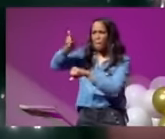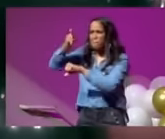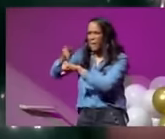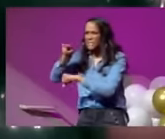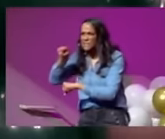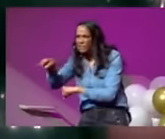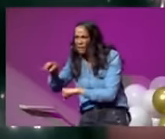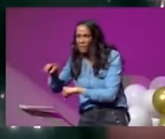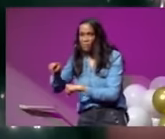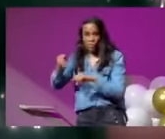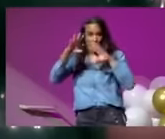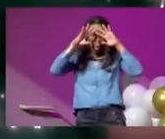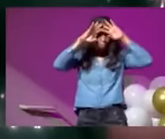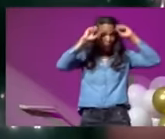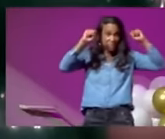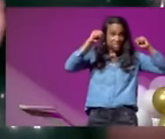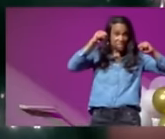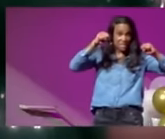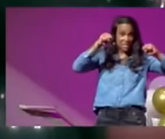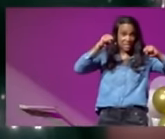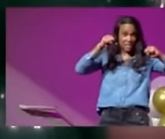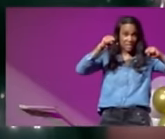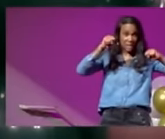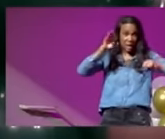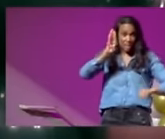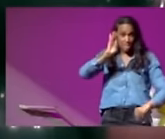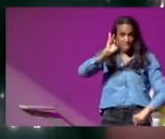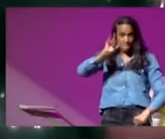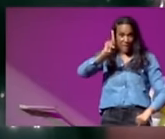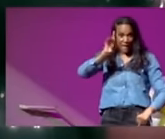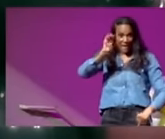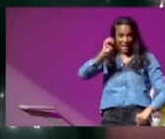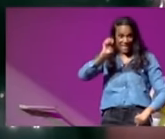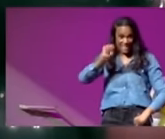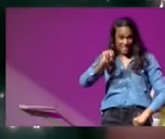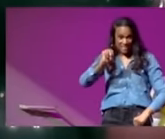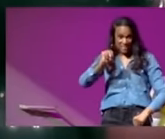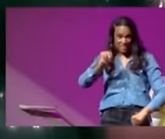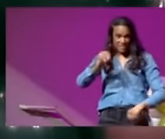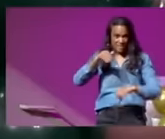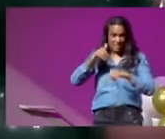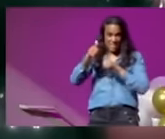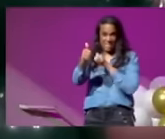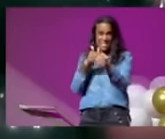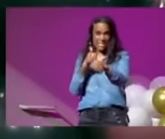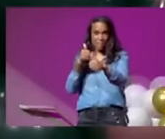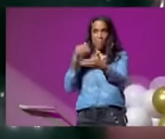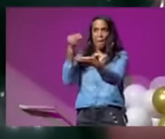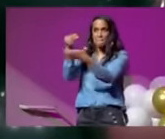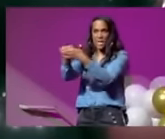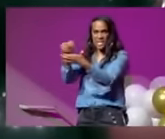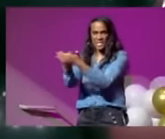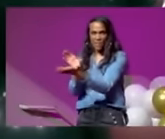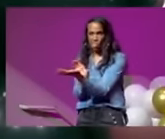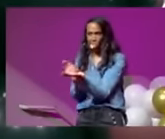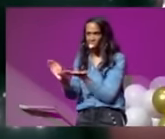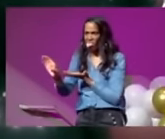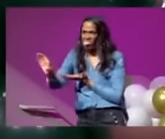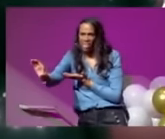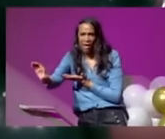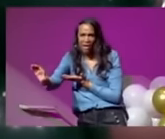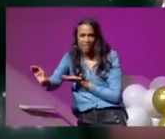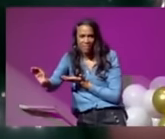Palestinians, the president of this country bypassed Congress and sent more funding to enable